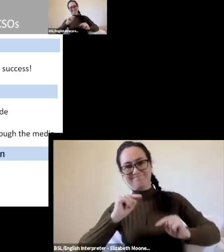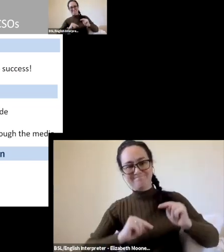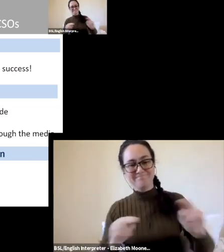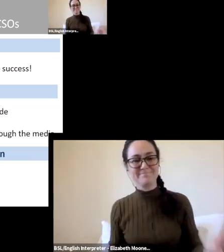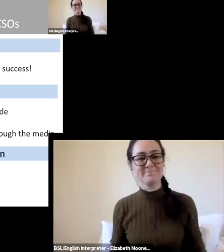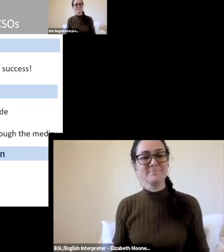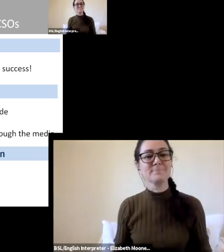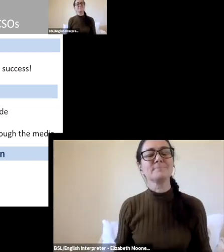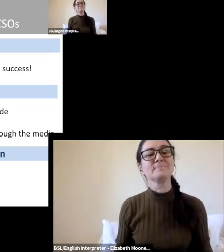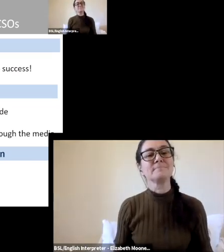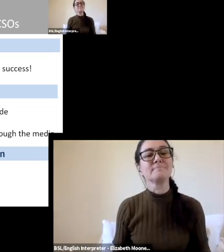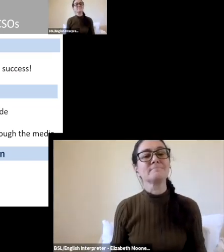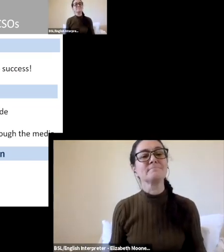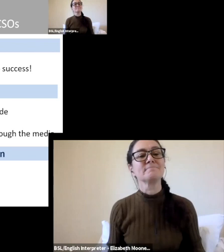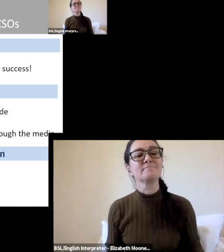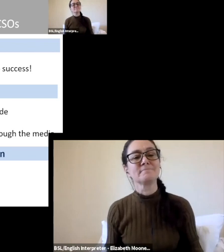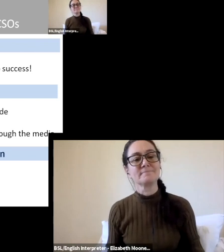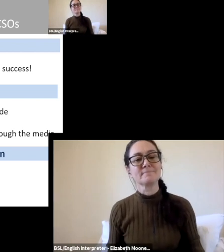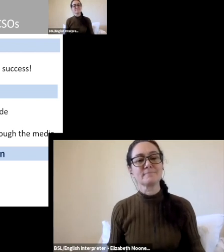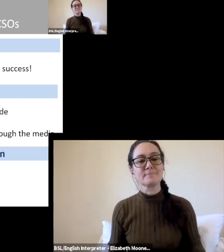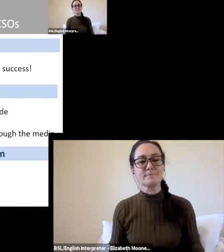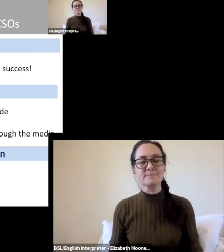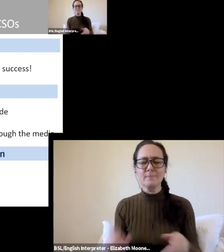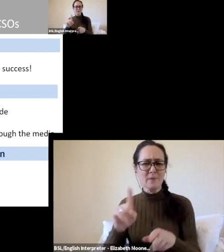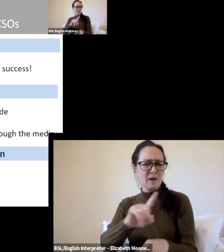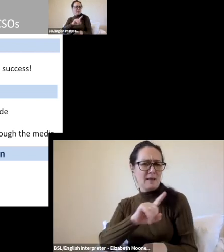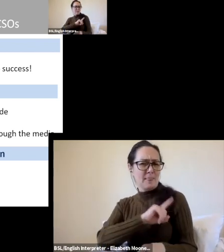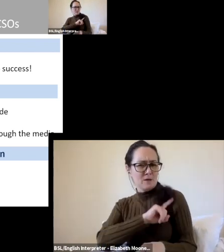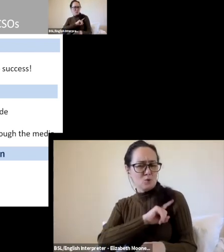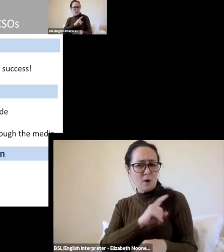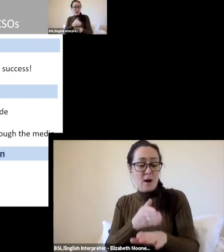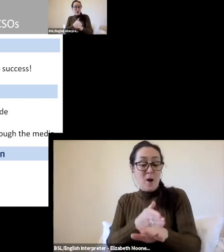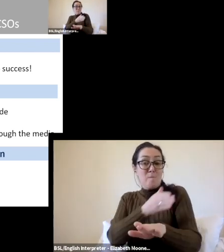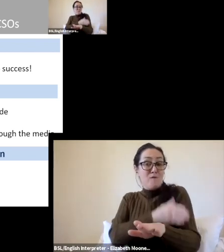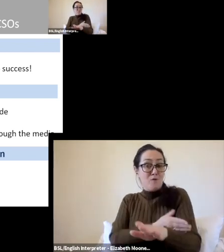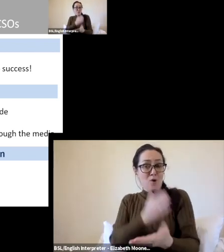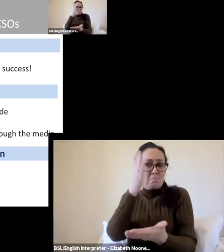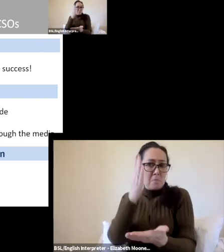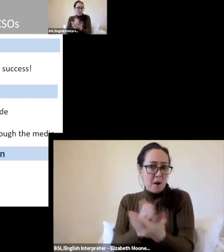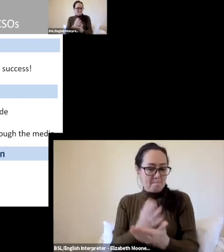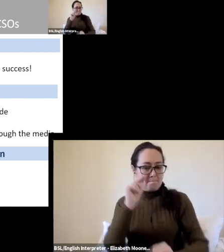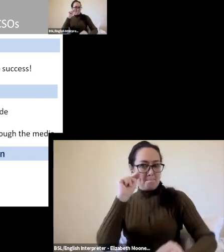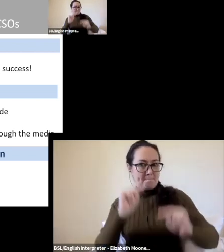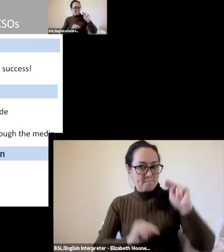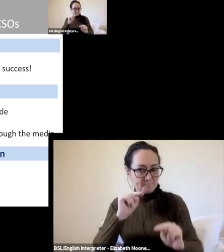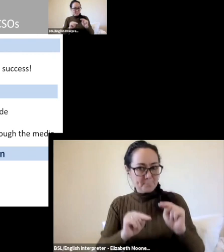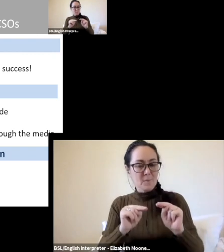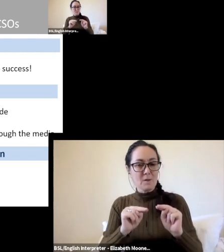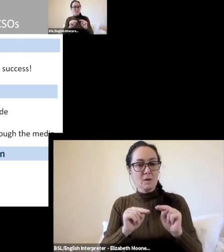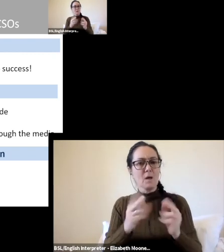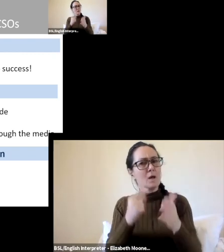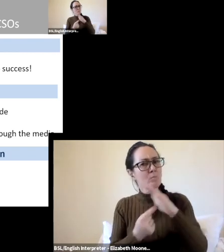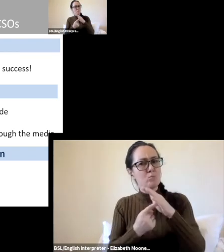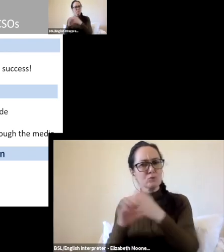in this phase in advance of the review of your country, it's important to coordinate